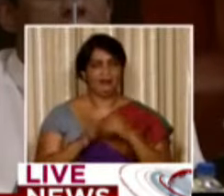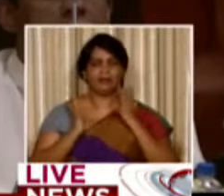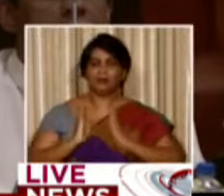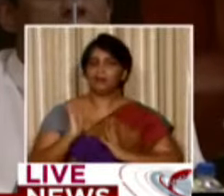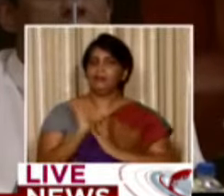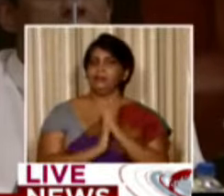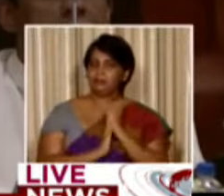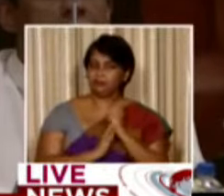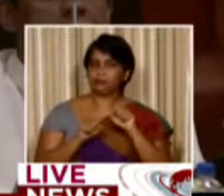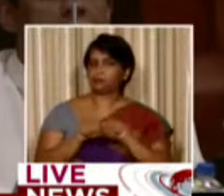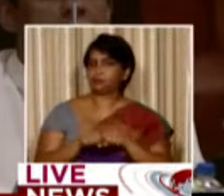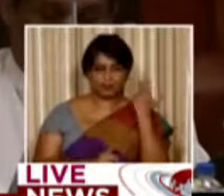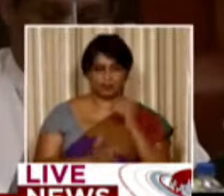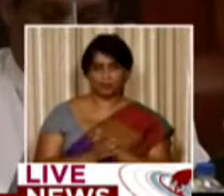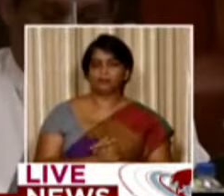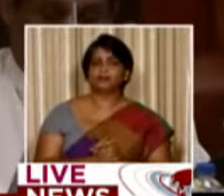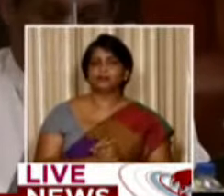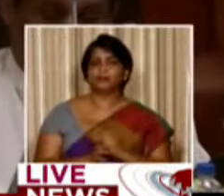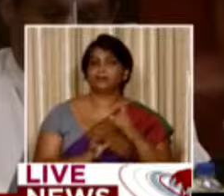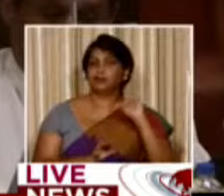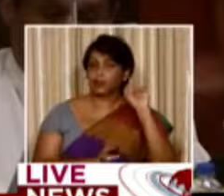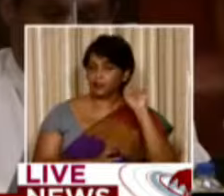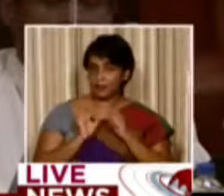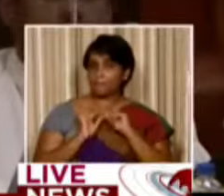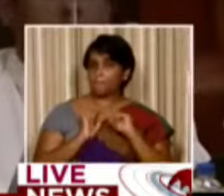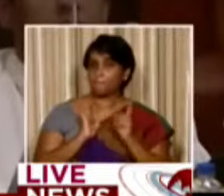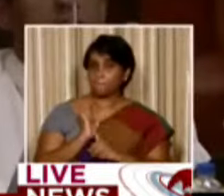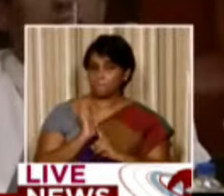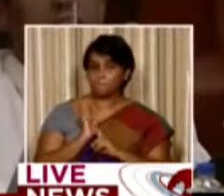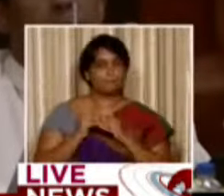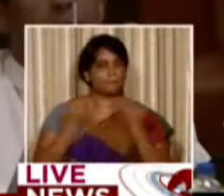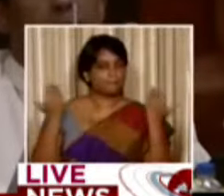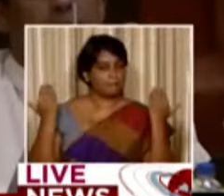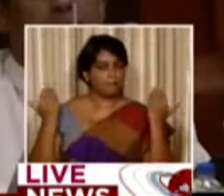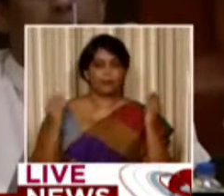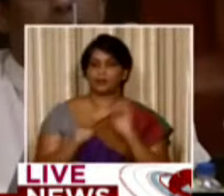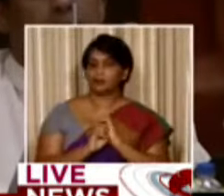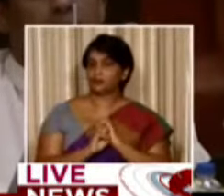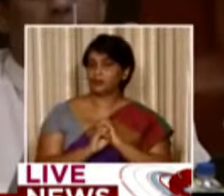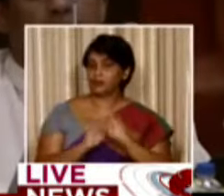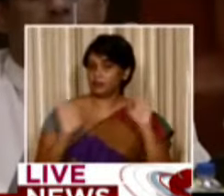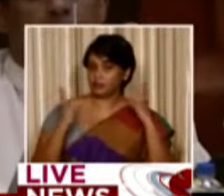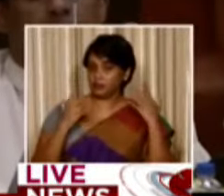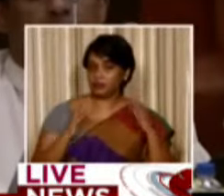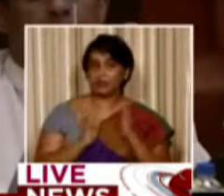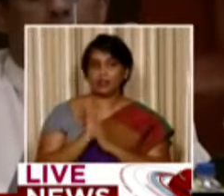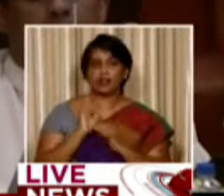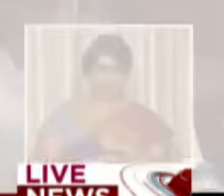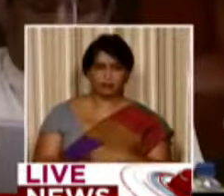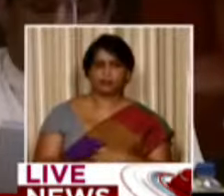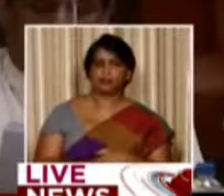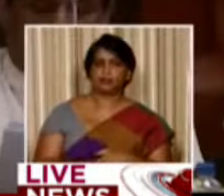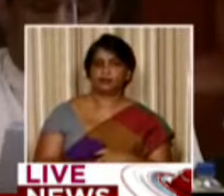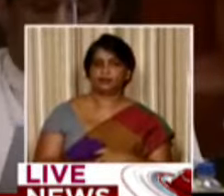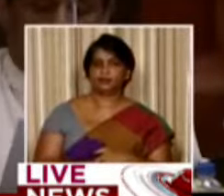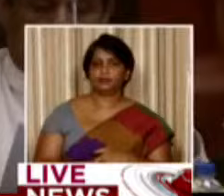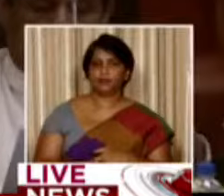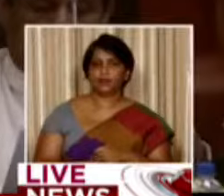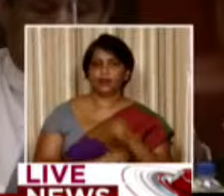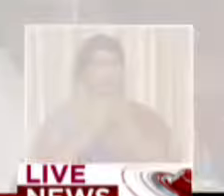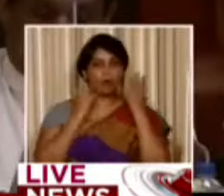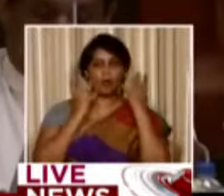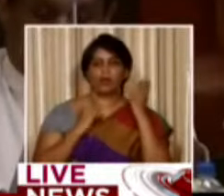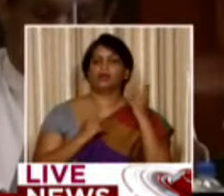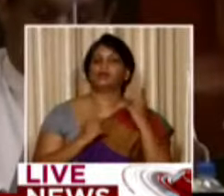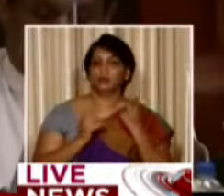7, 2023. Key objectives of the bill include establishing the Online Safety Commission, making provisions to prohibit online communication